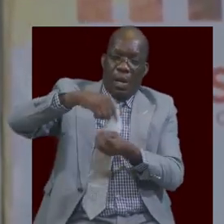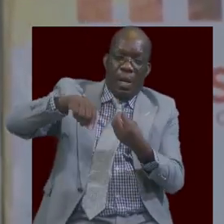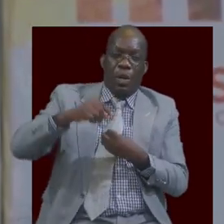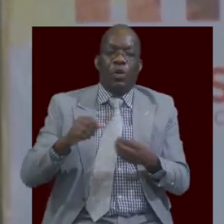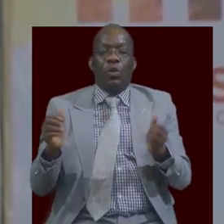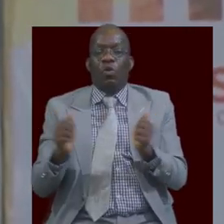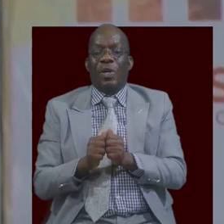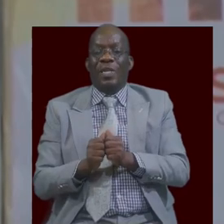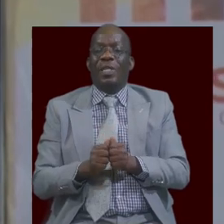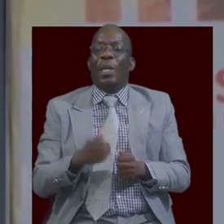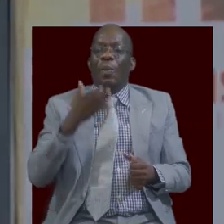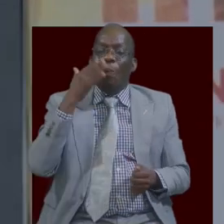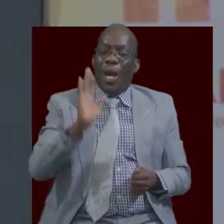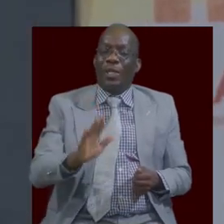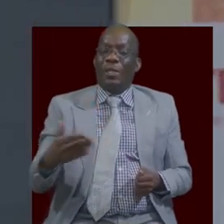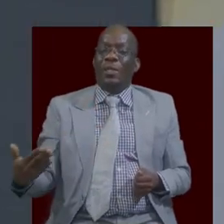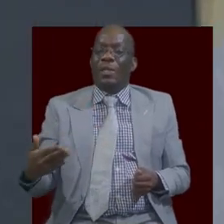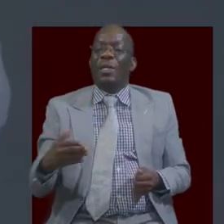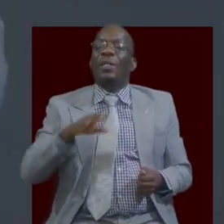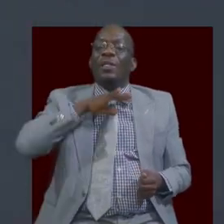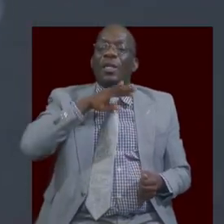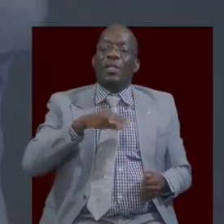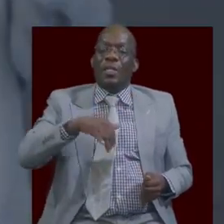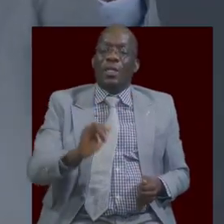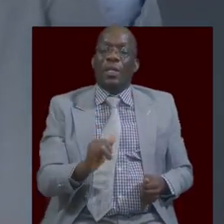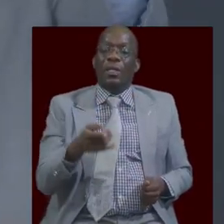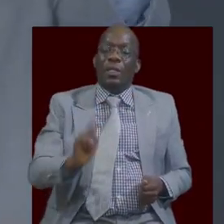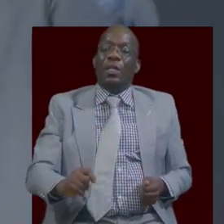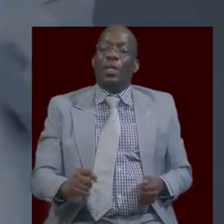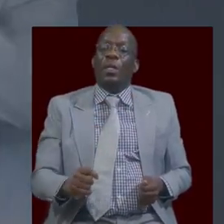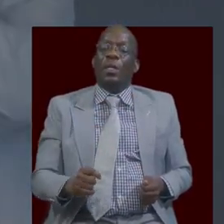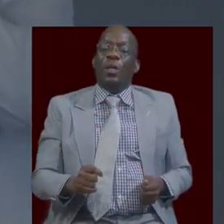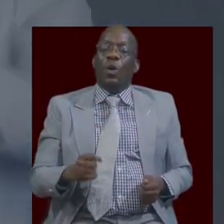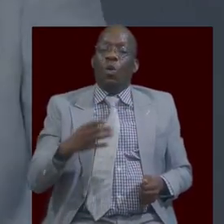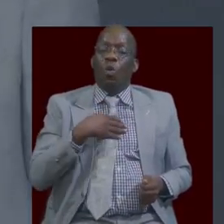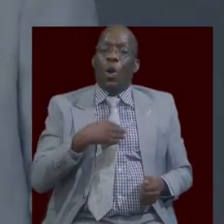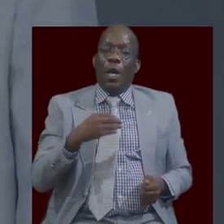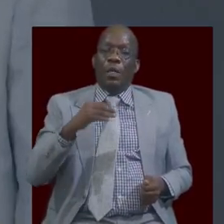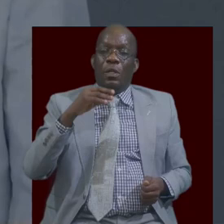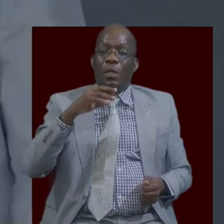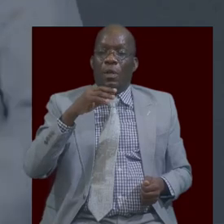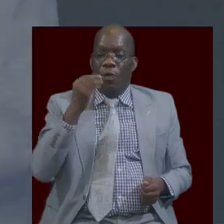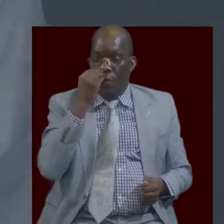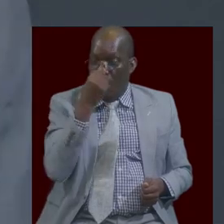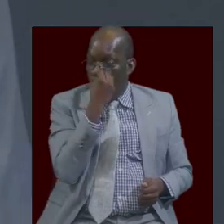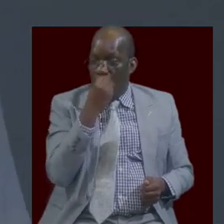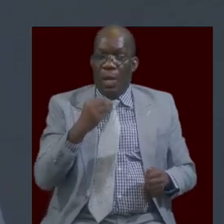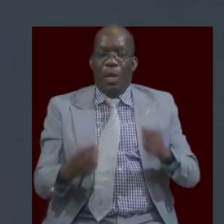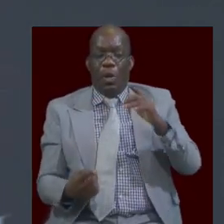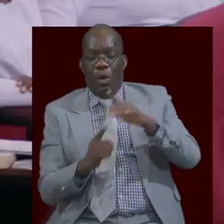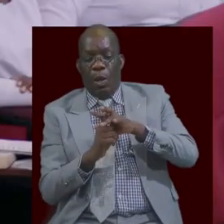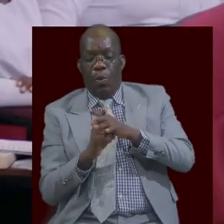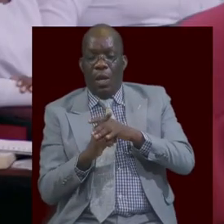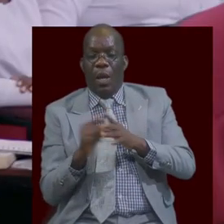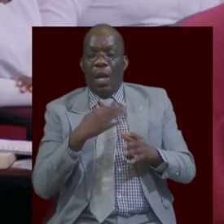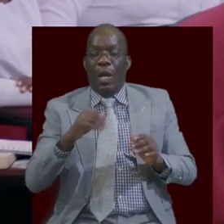dark and dirty. Yet the white lily shoots off and remains white. And that